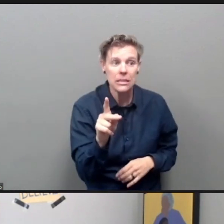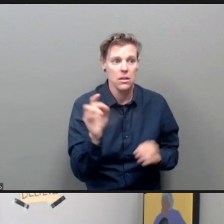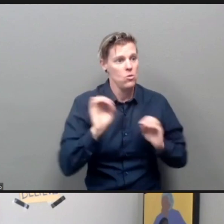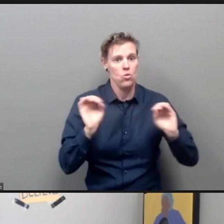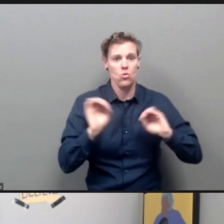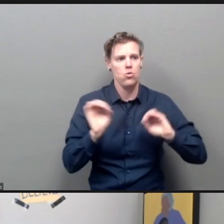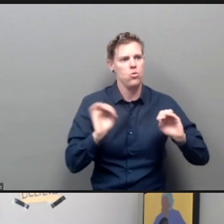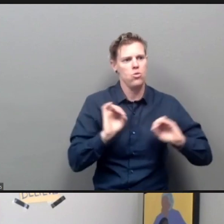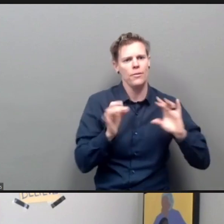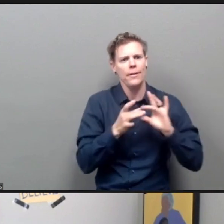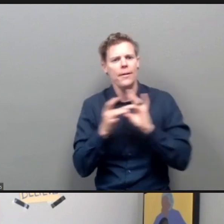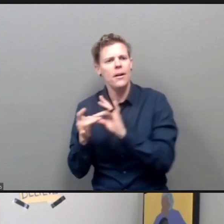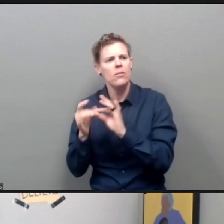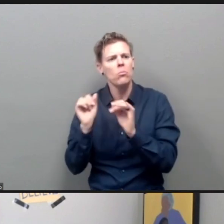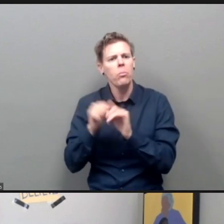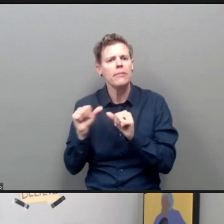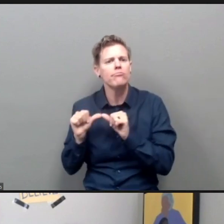group?